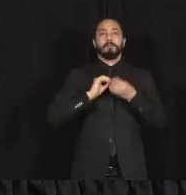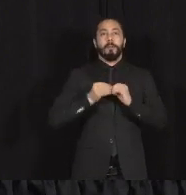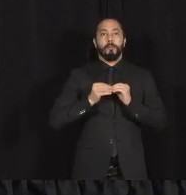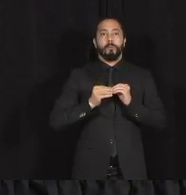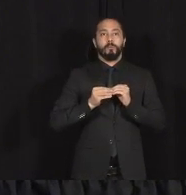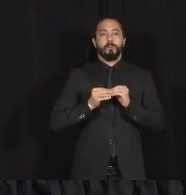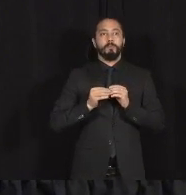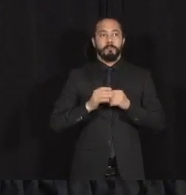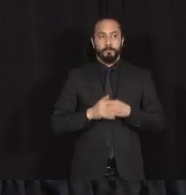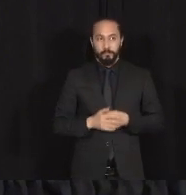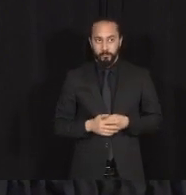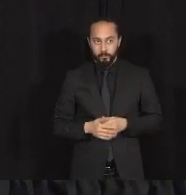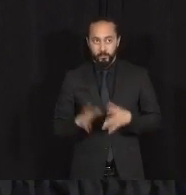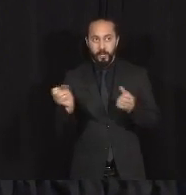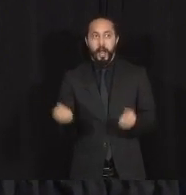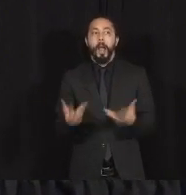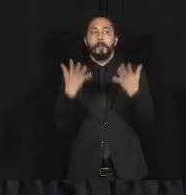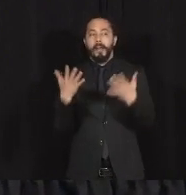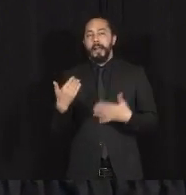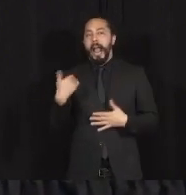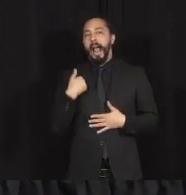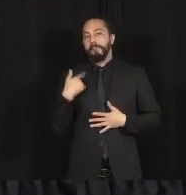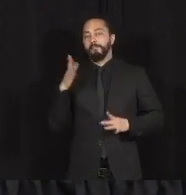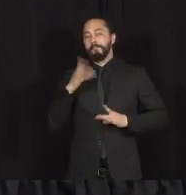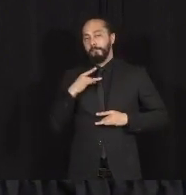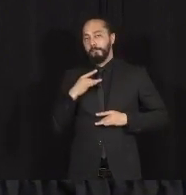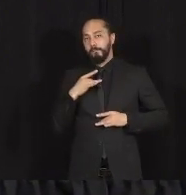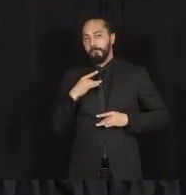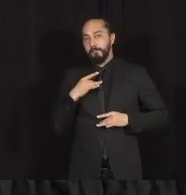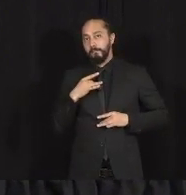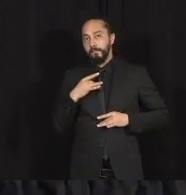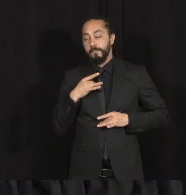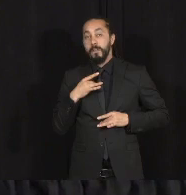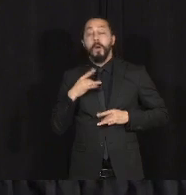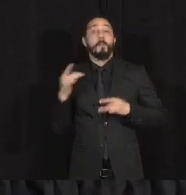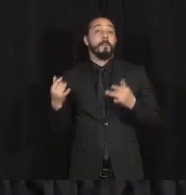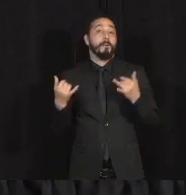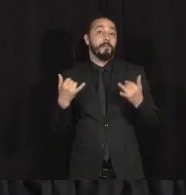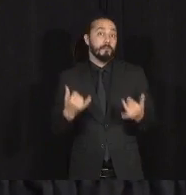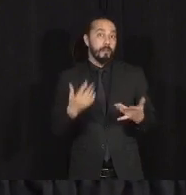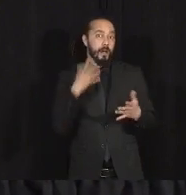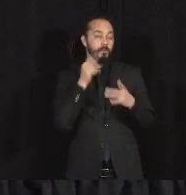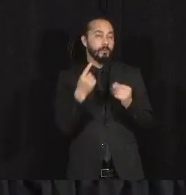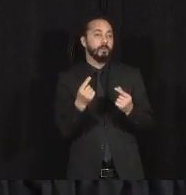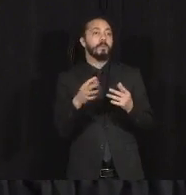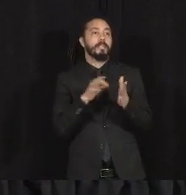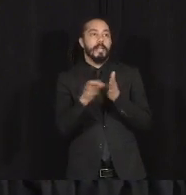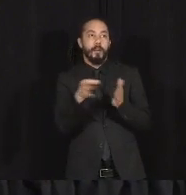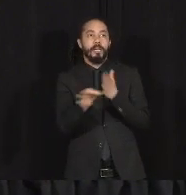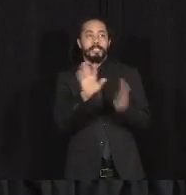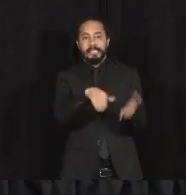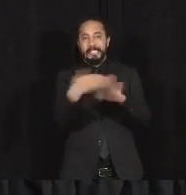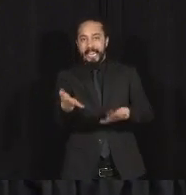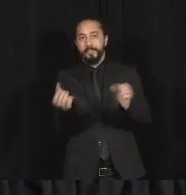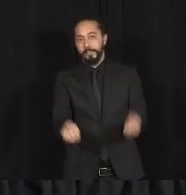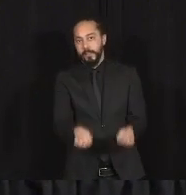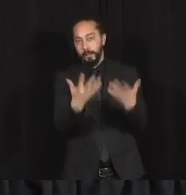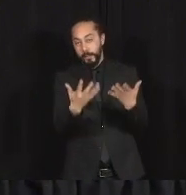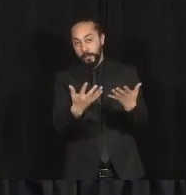deaths. Now, sadly, deaths around the world are